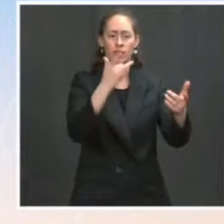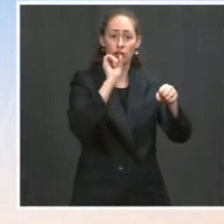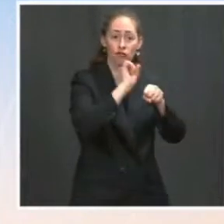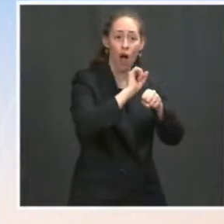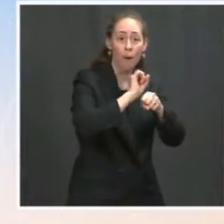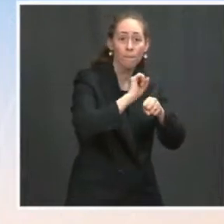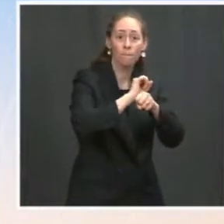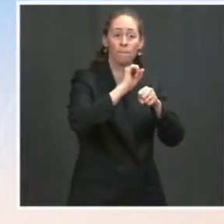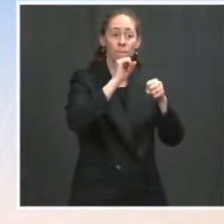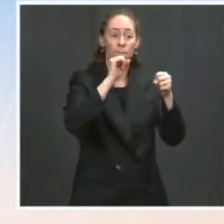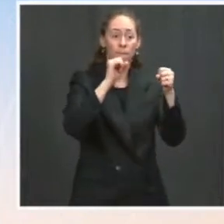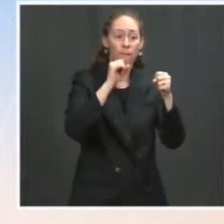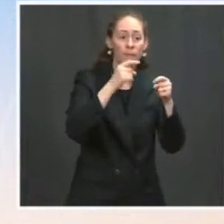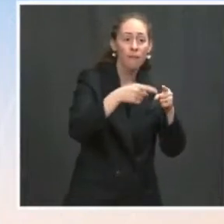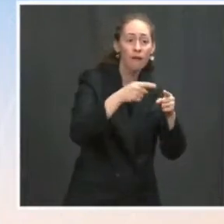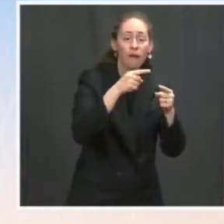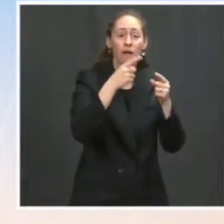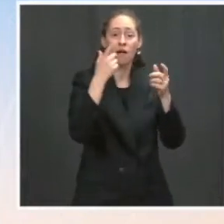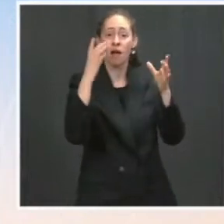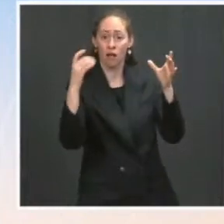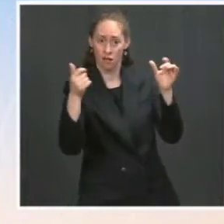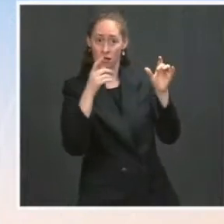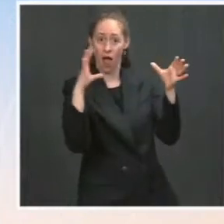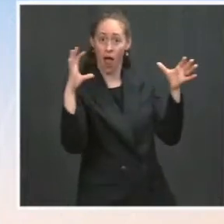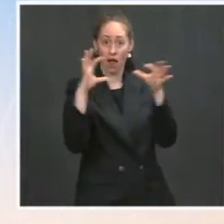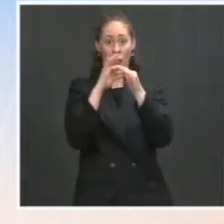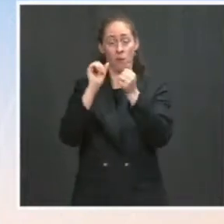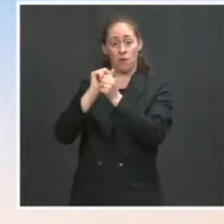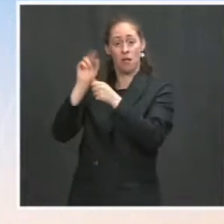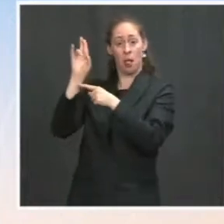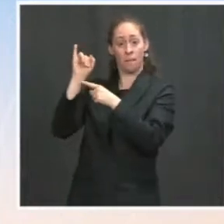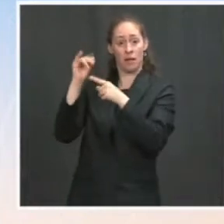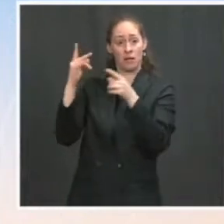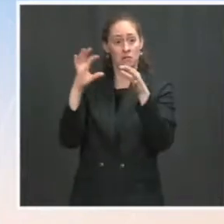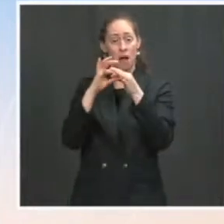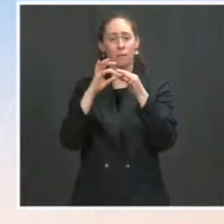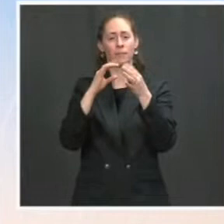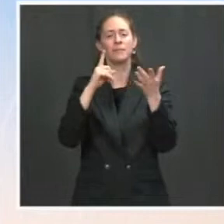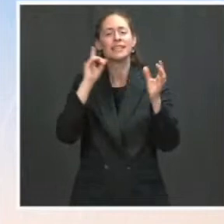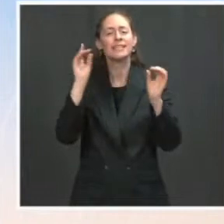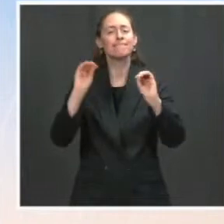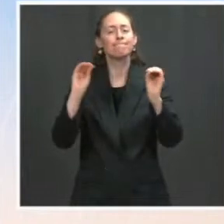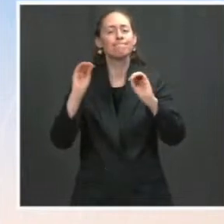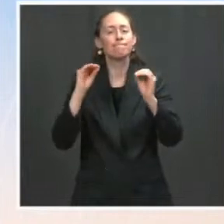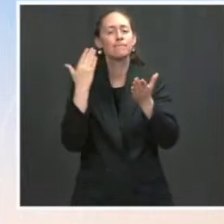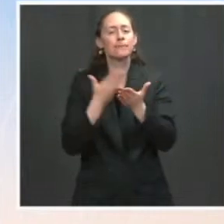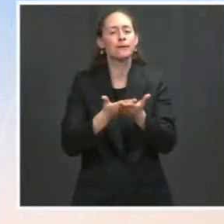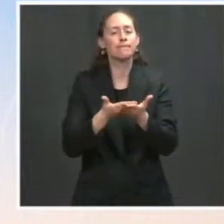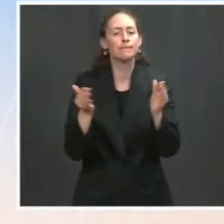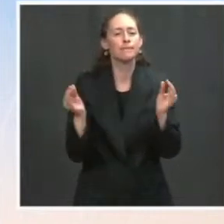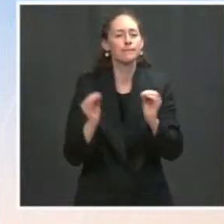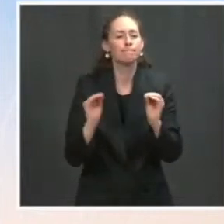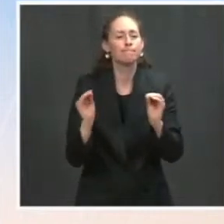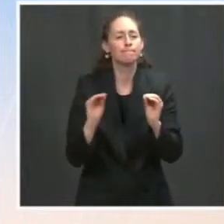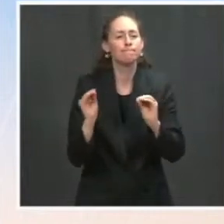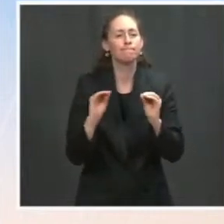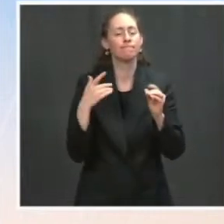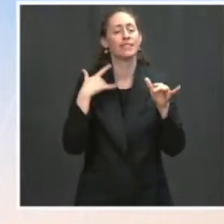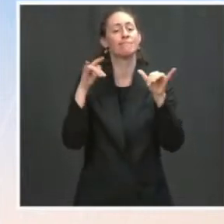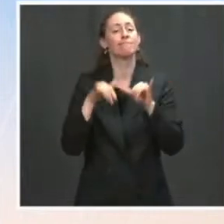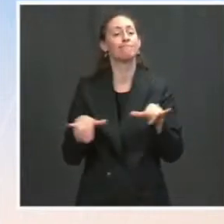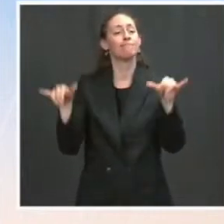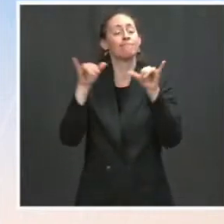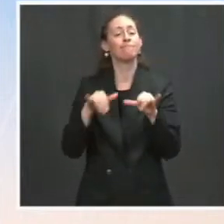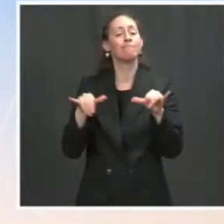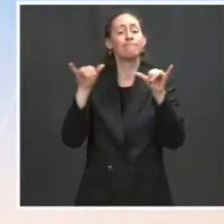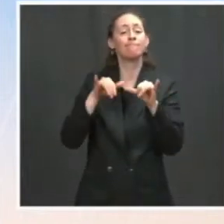of other factors that have a larger impact, including the pace of vaccination just a month ago, the childcare impacts,